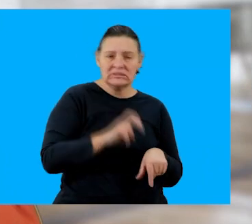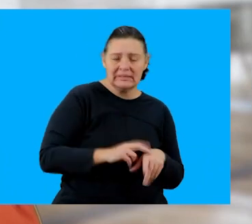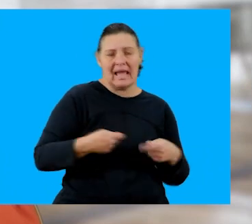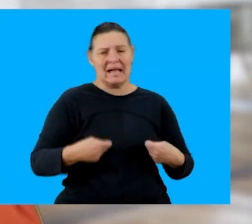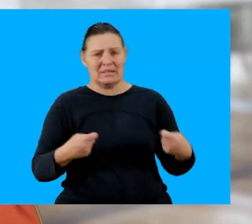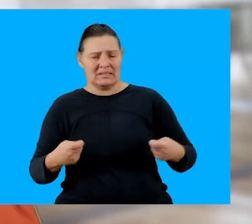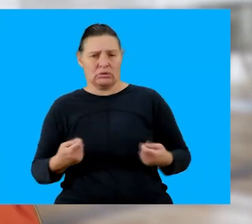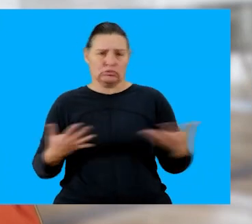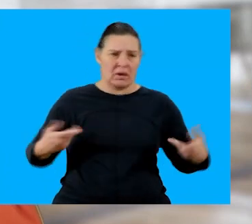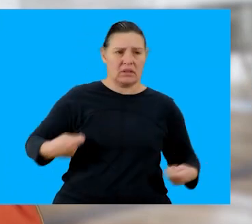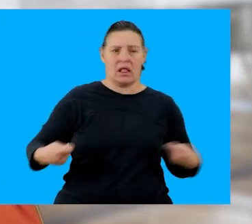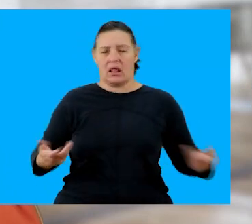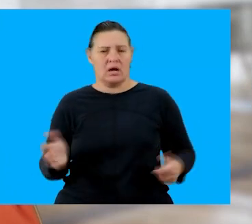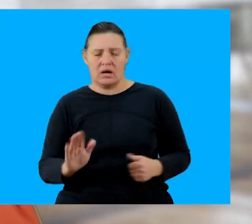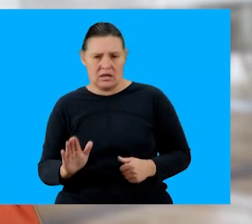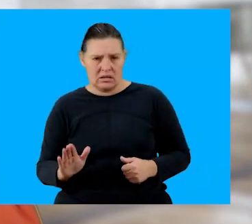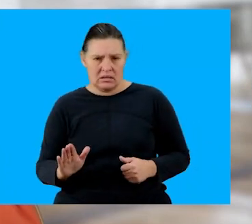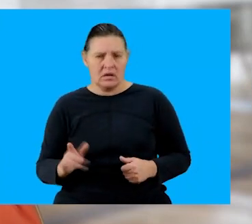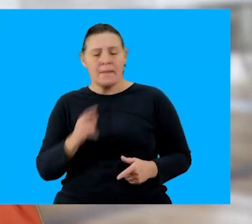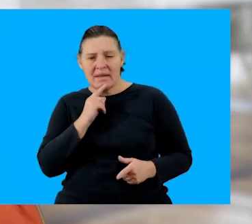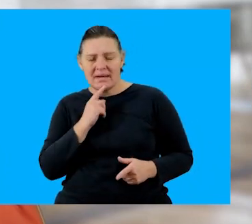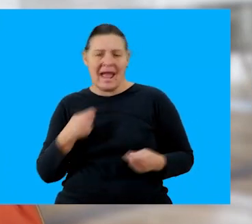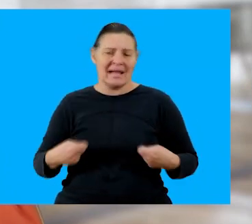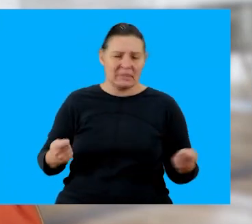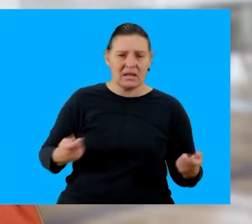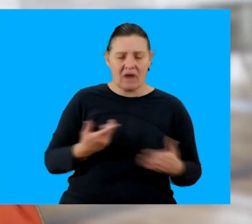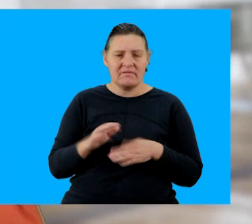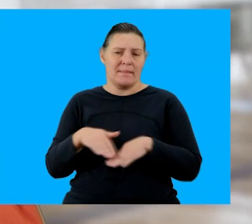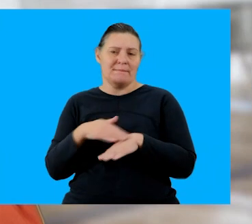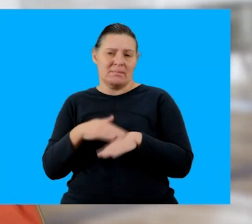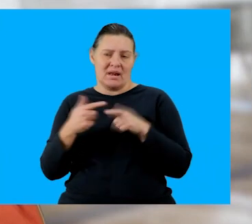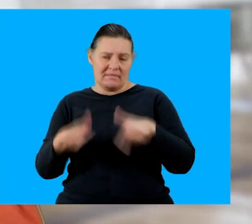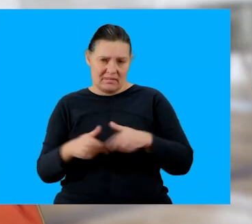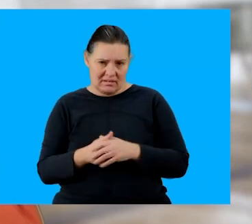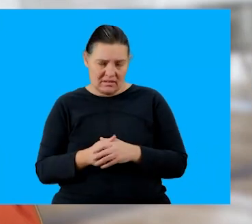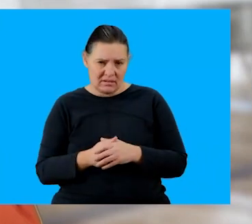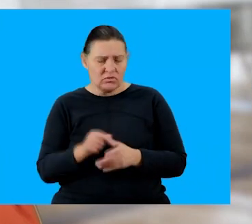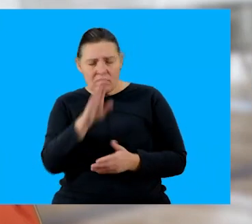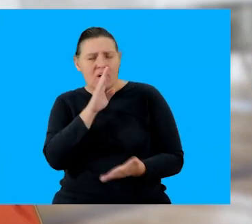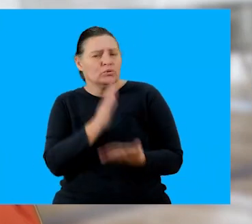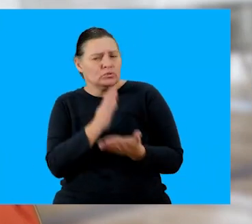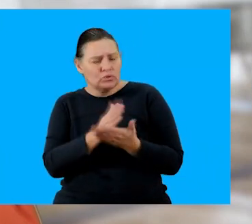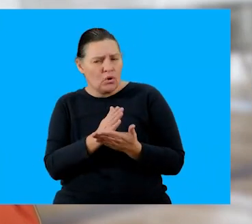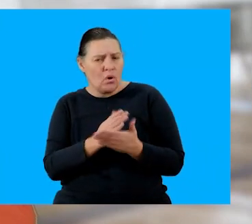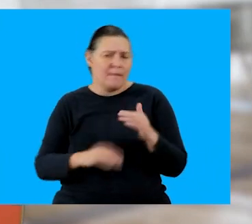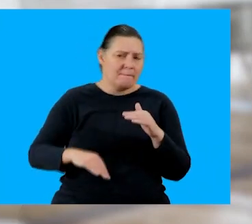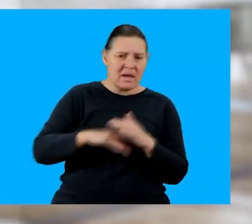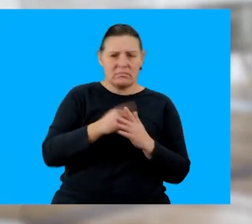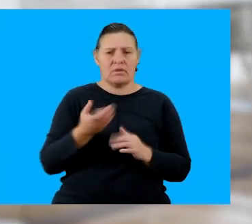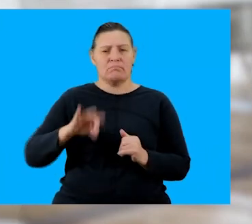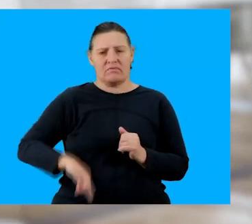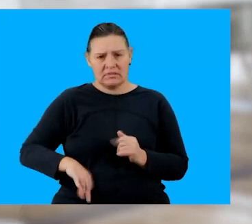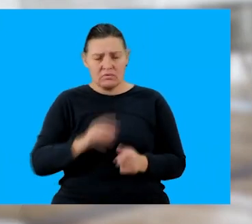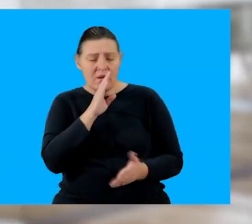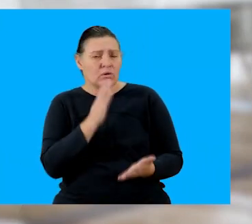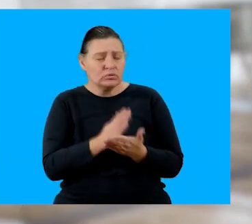unnecessary expenses, keeping the expenses at a minimal level in order to make sure that he maximizes